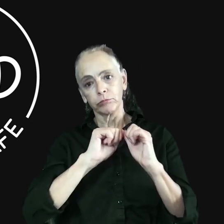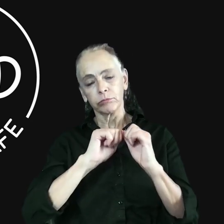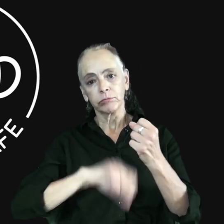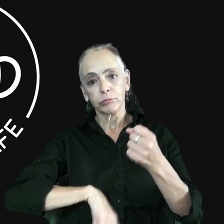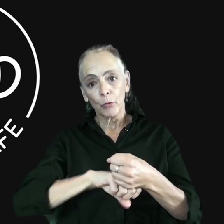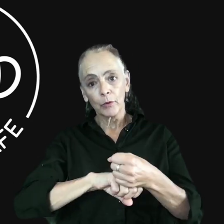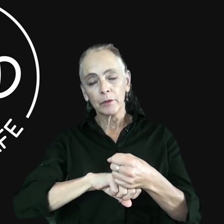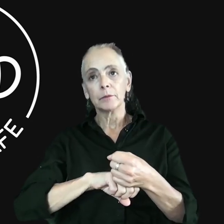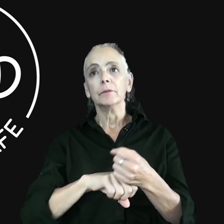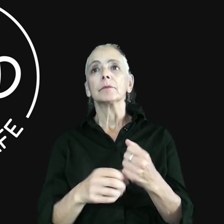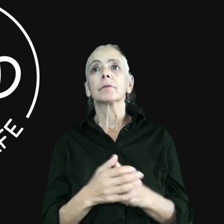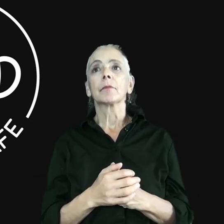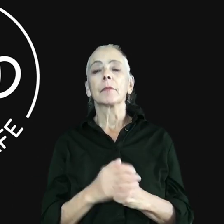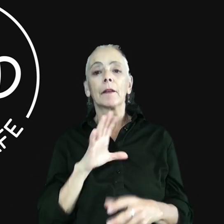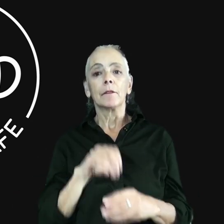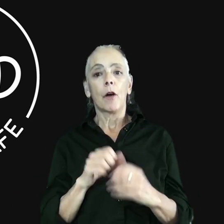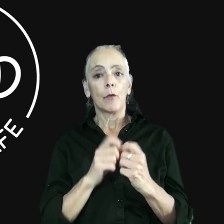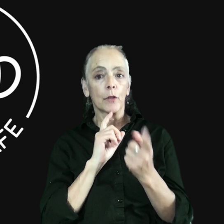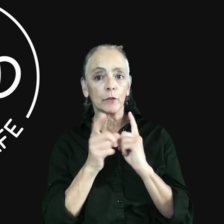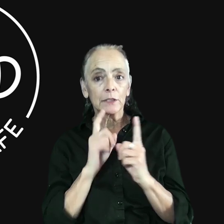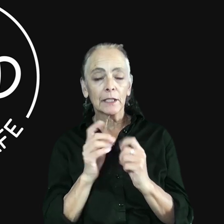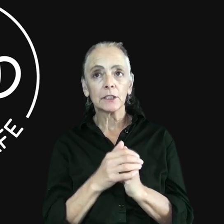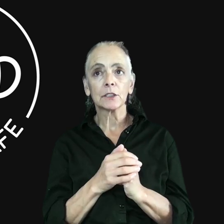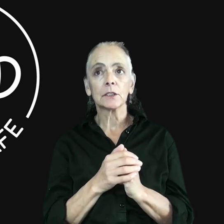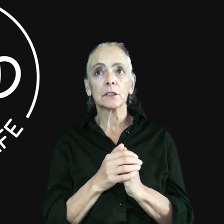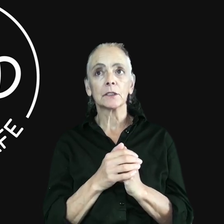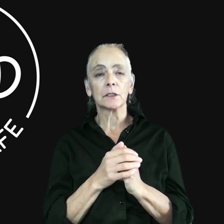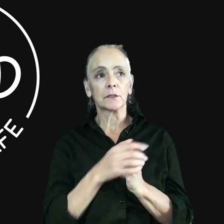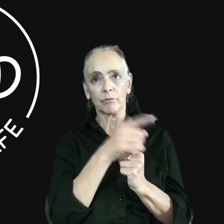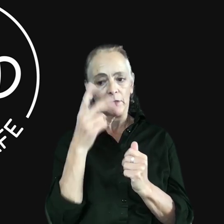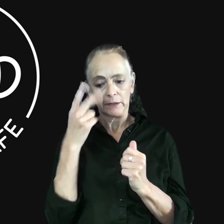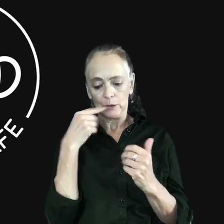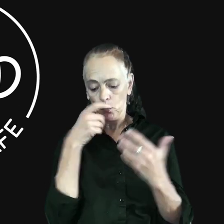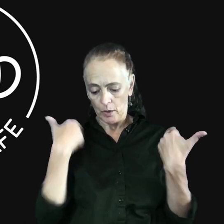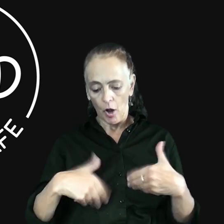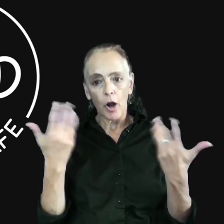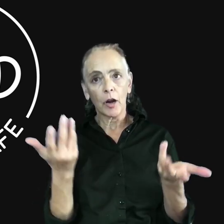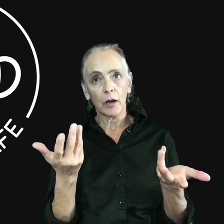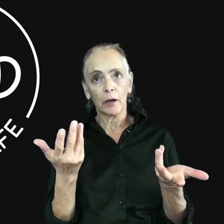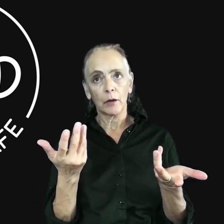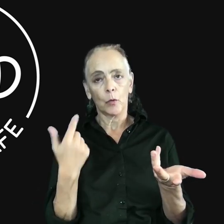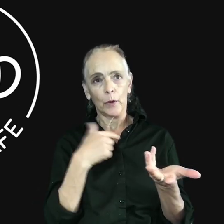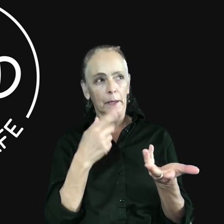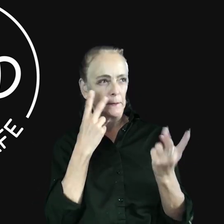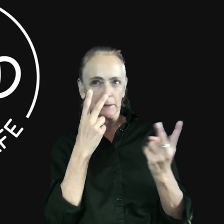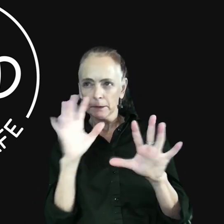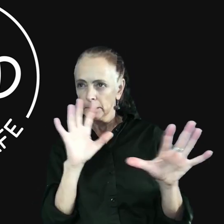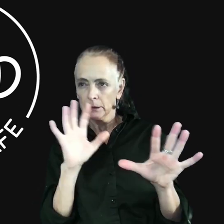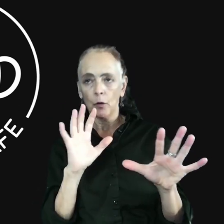support we're involved in conversations we have visibility we can kind of keep tabs on what's going